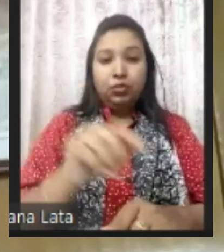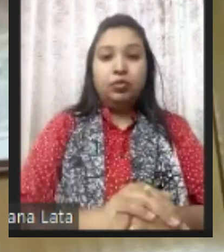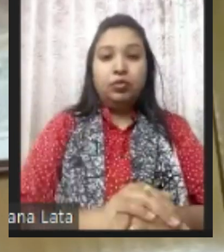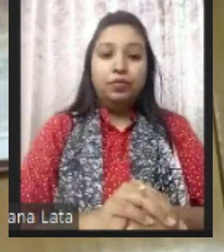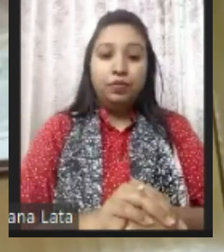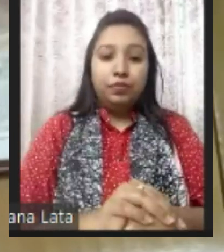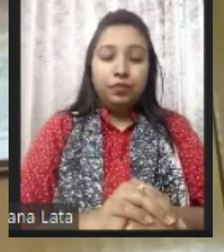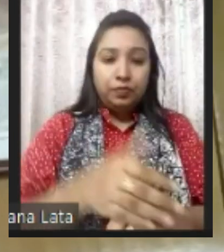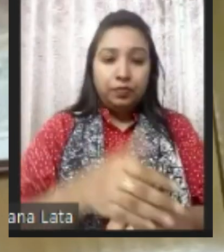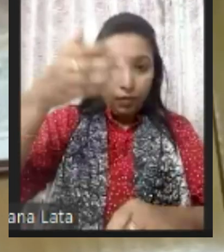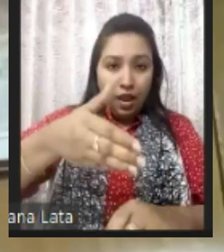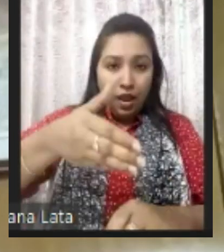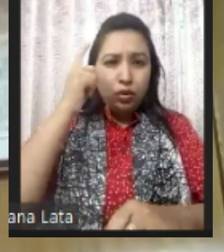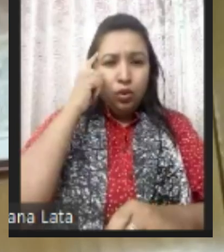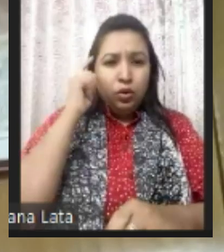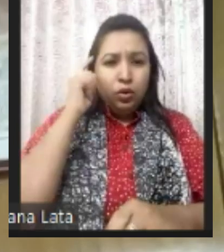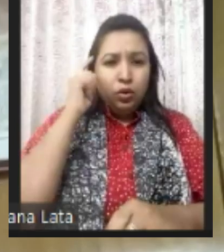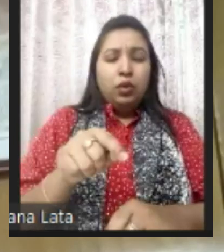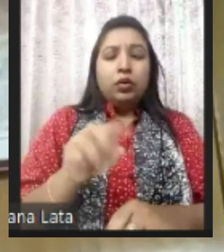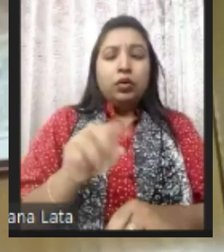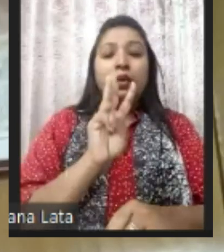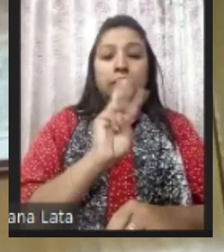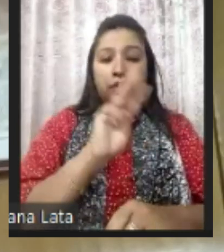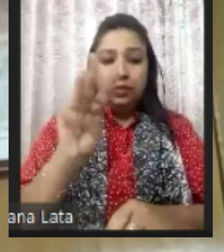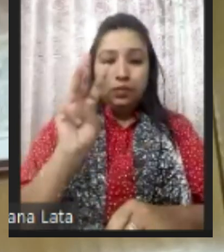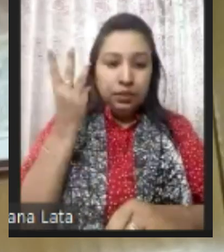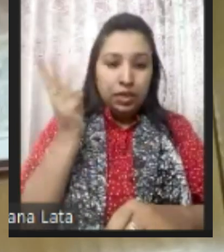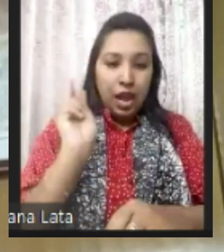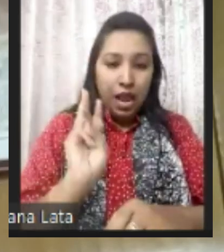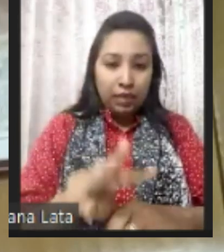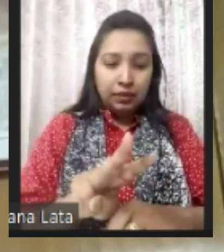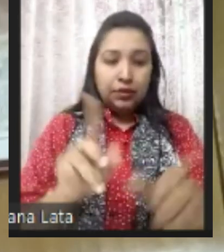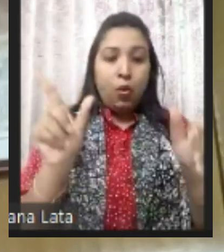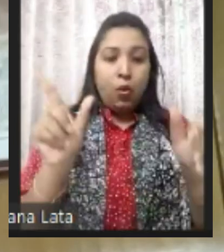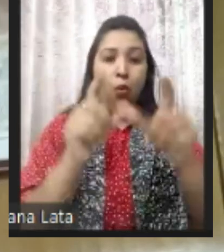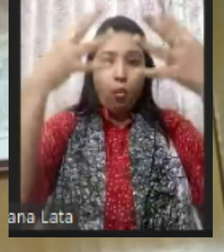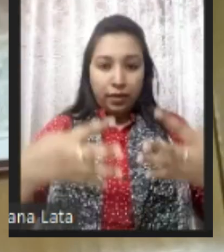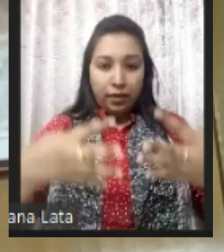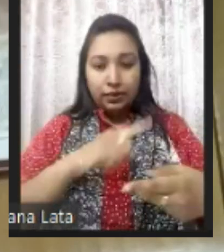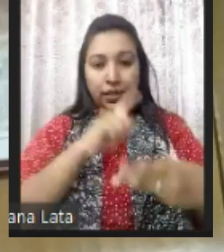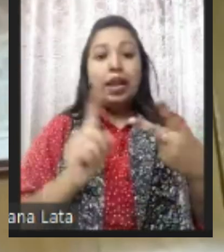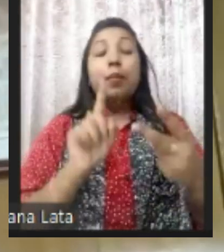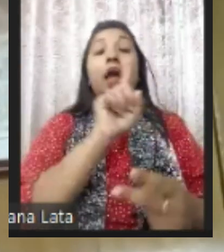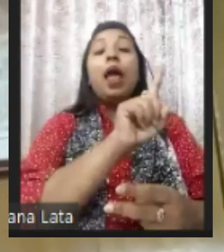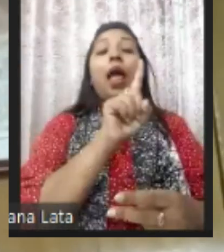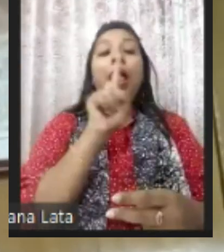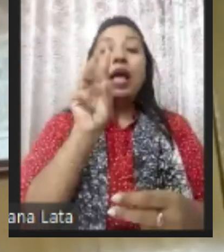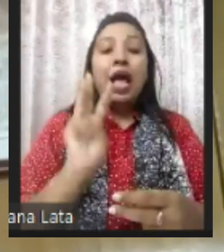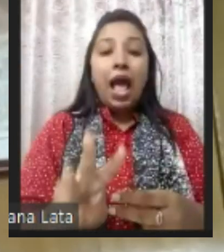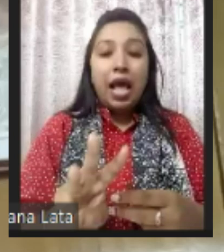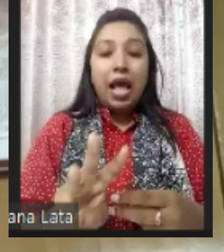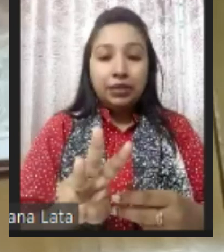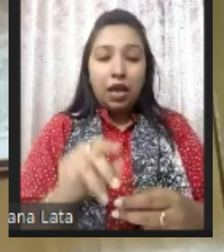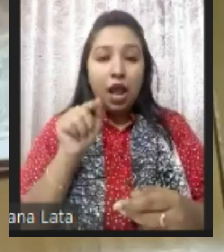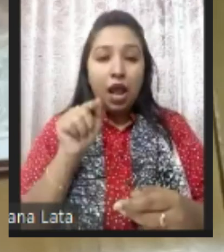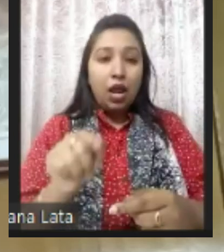Currently, there are more 33,000 government websites and more than 1,000 digital citizen services in the various government